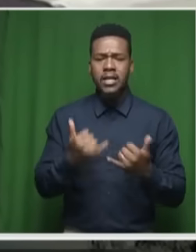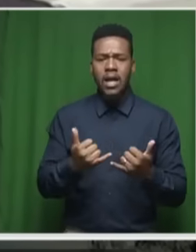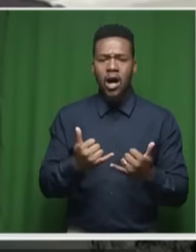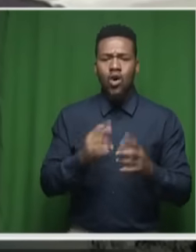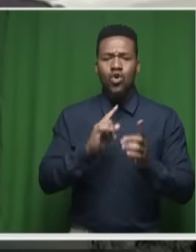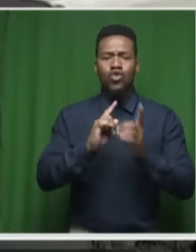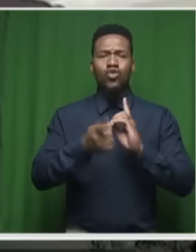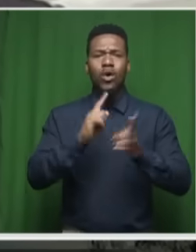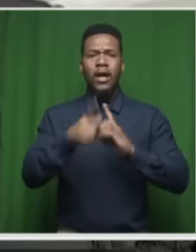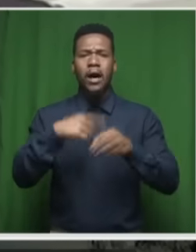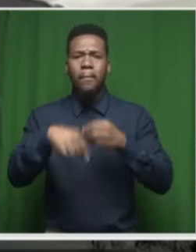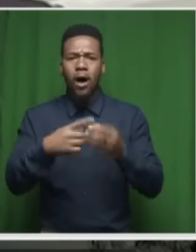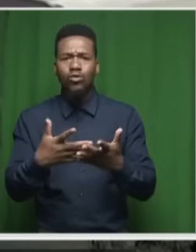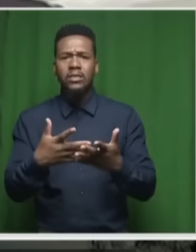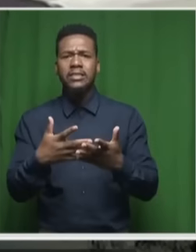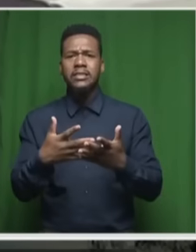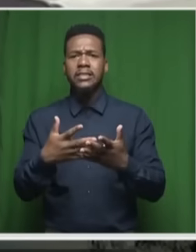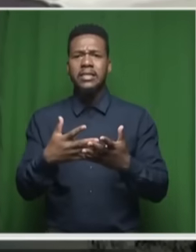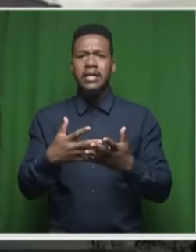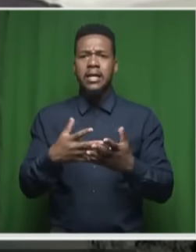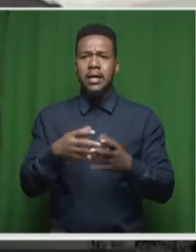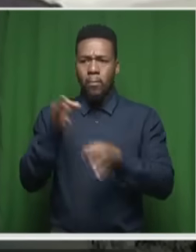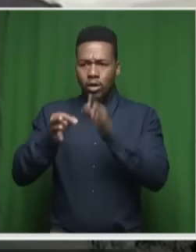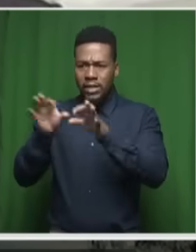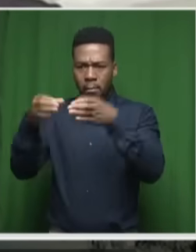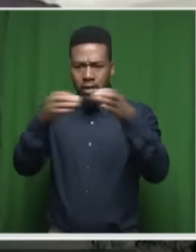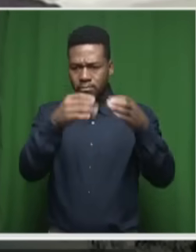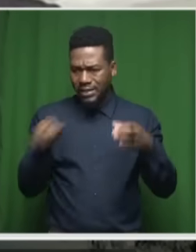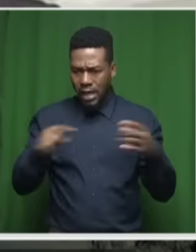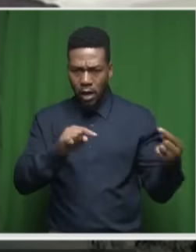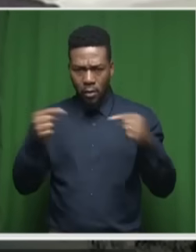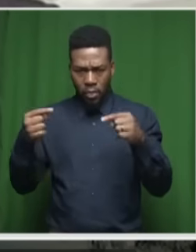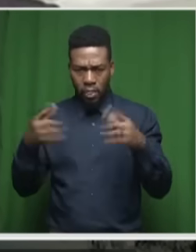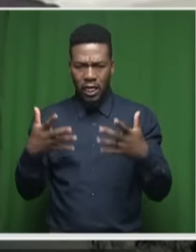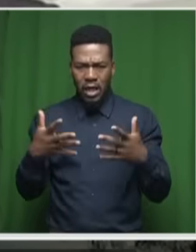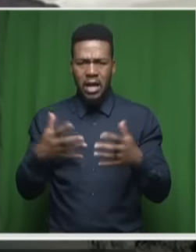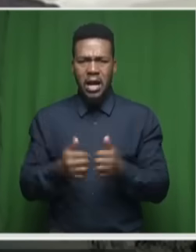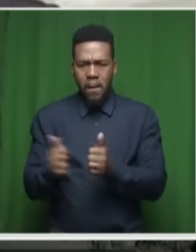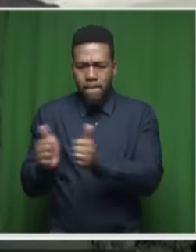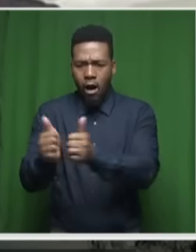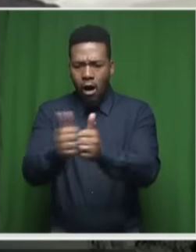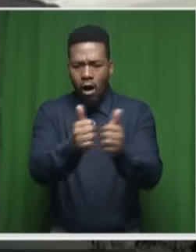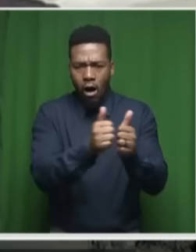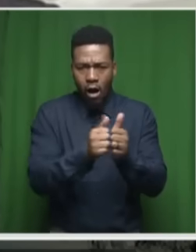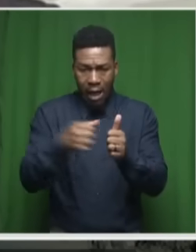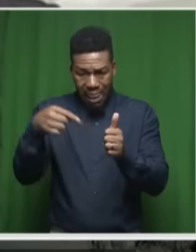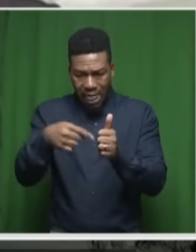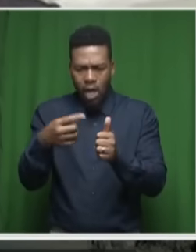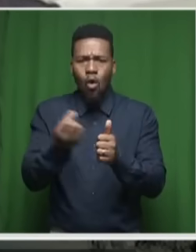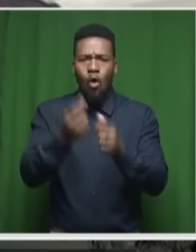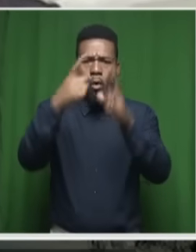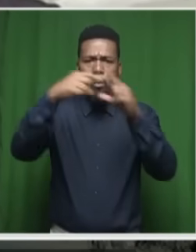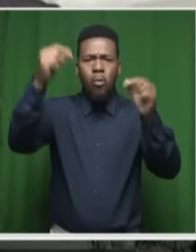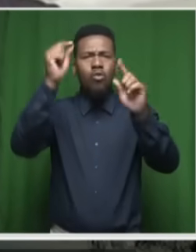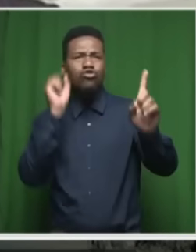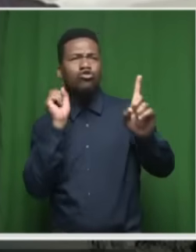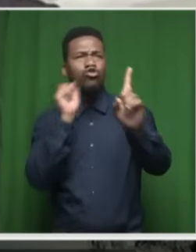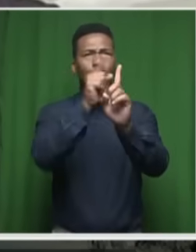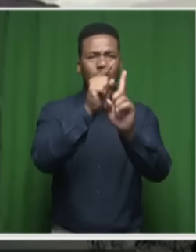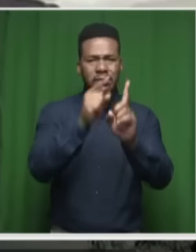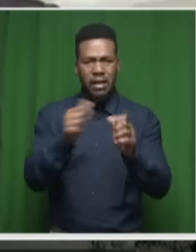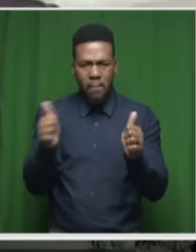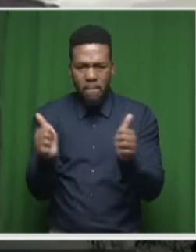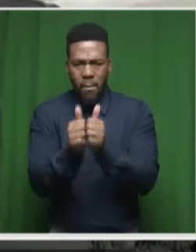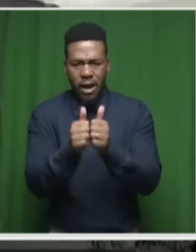parties, the multi-party charter, or the Moonshot Pact, also came out. How much impact will that have